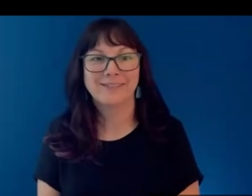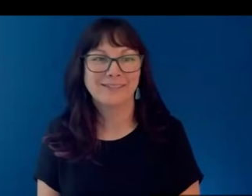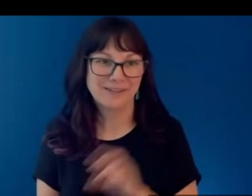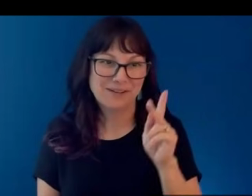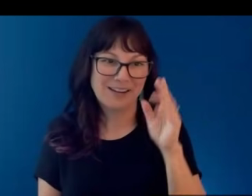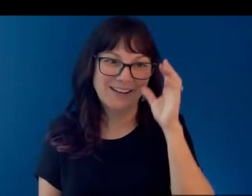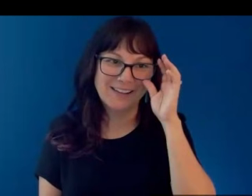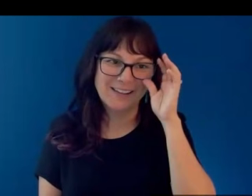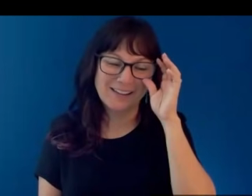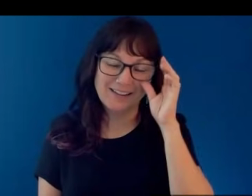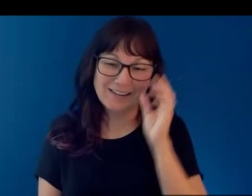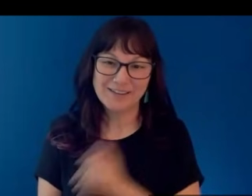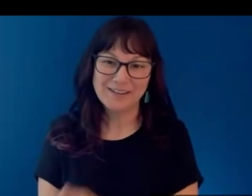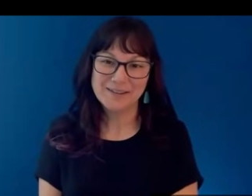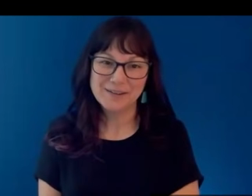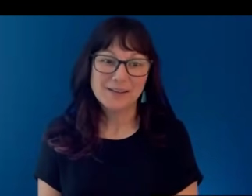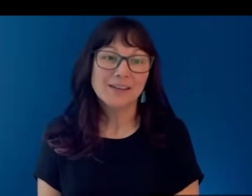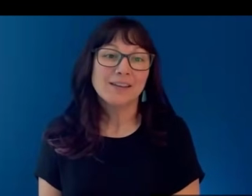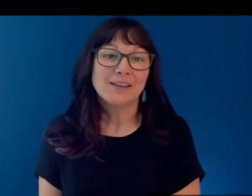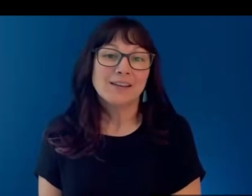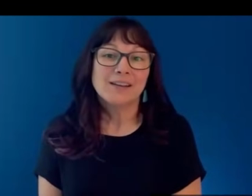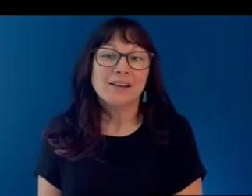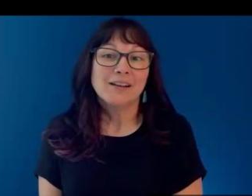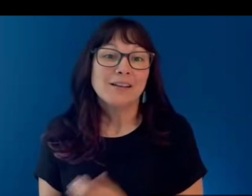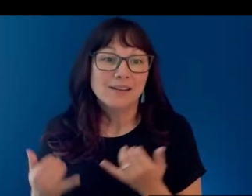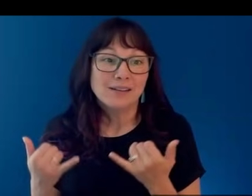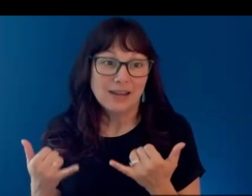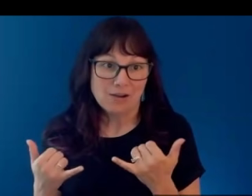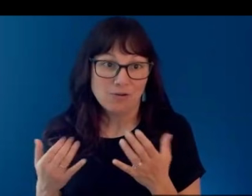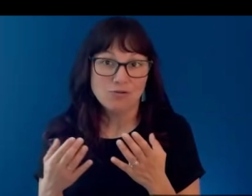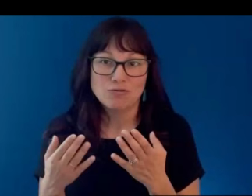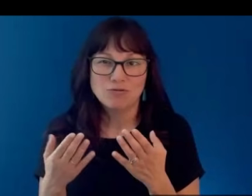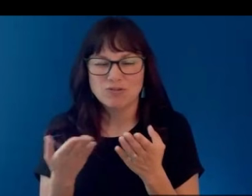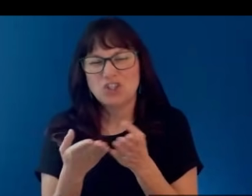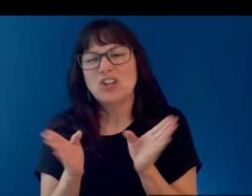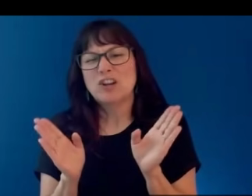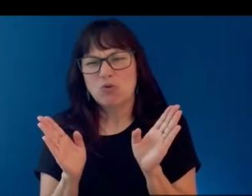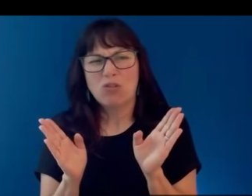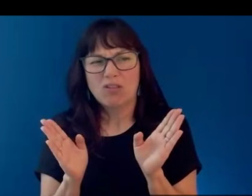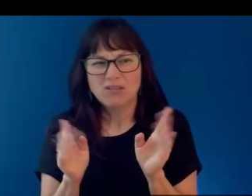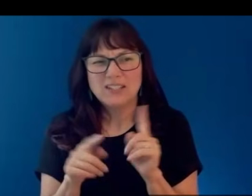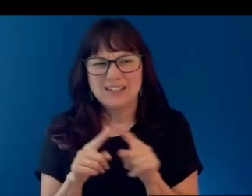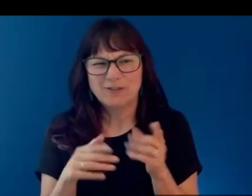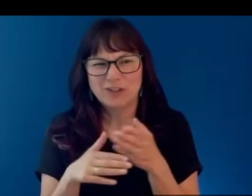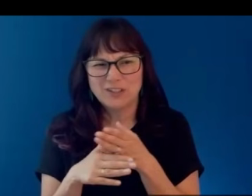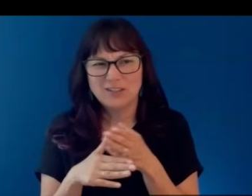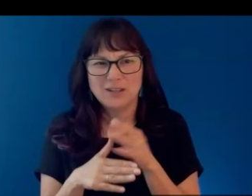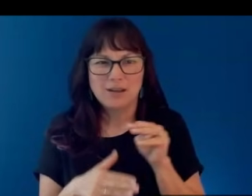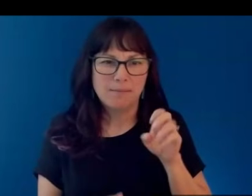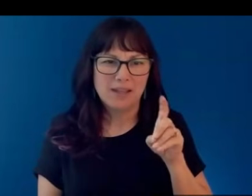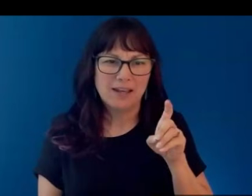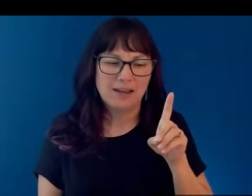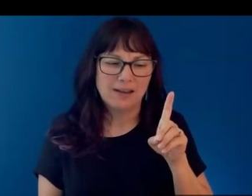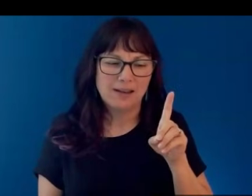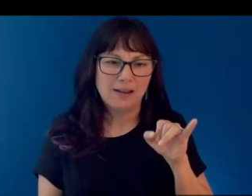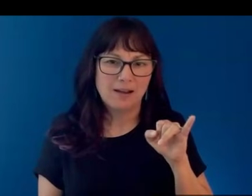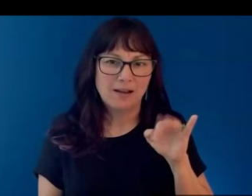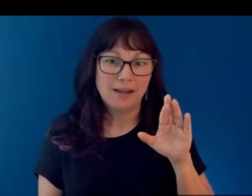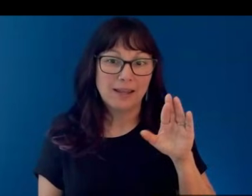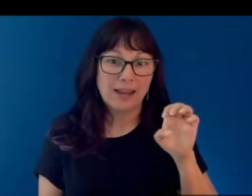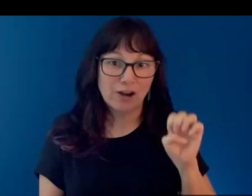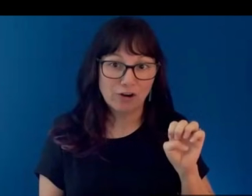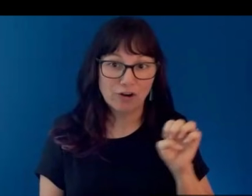right. Now, let's look at generally the difference between Medicare